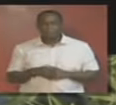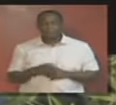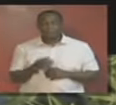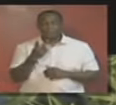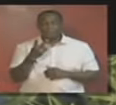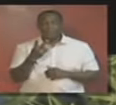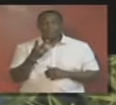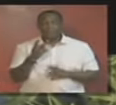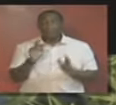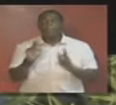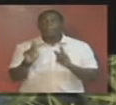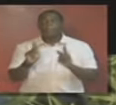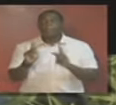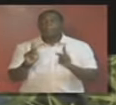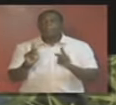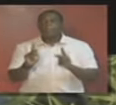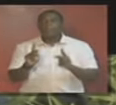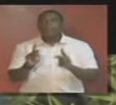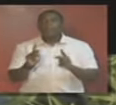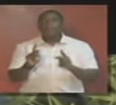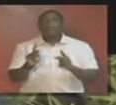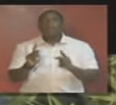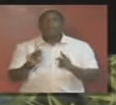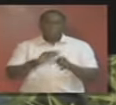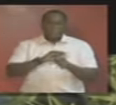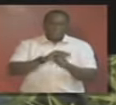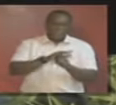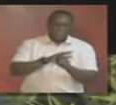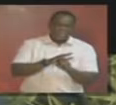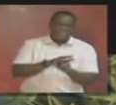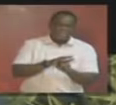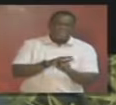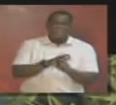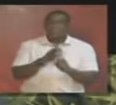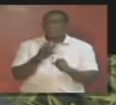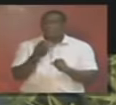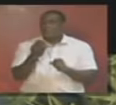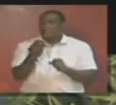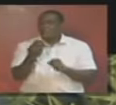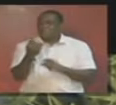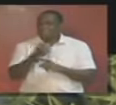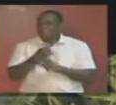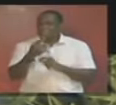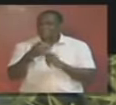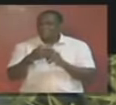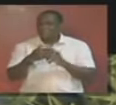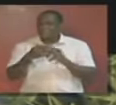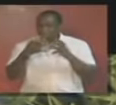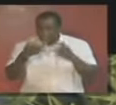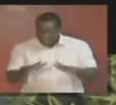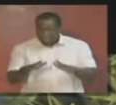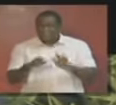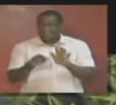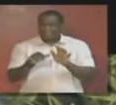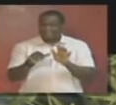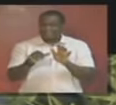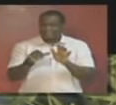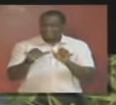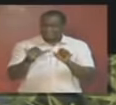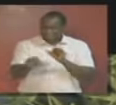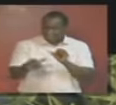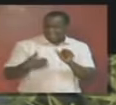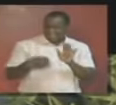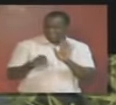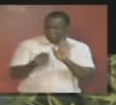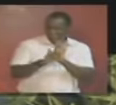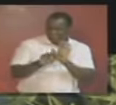lingering effects of the virus. Past the 14 days, they have symptoms of respiratory and other lingering